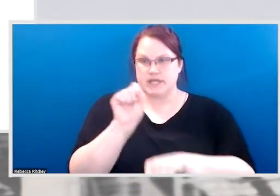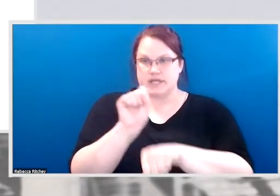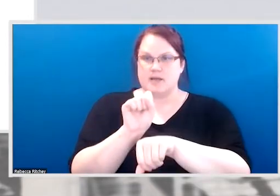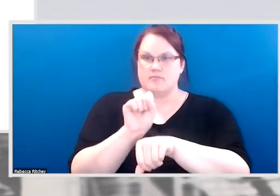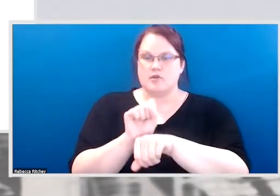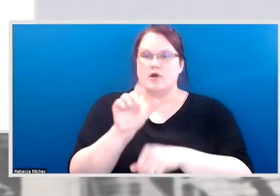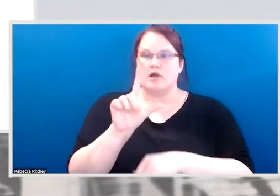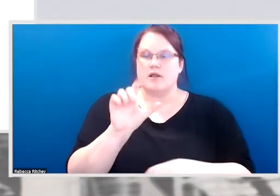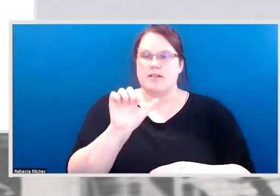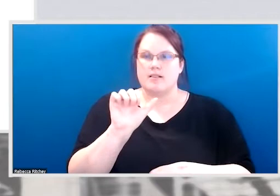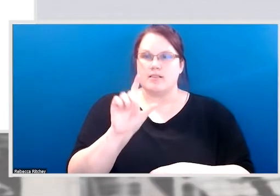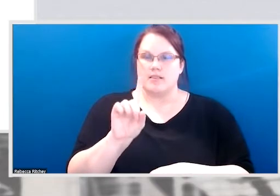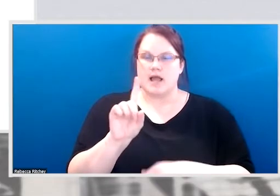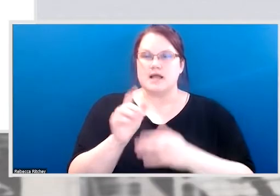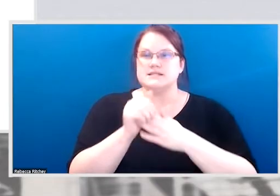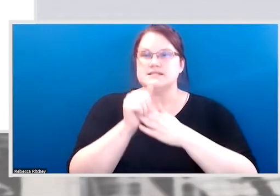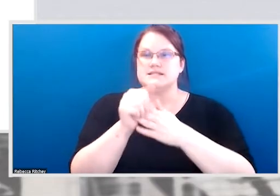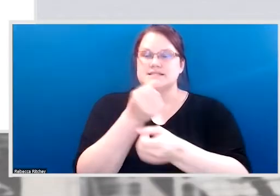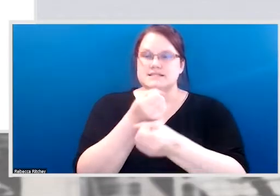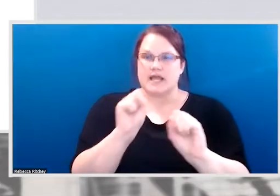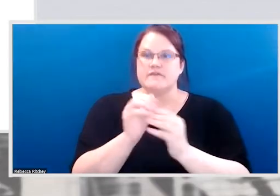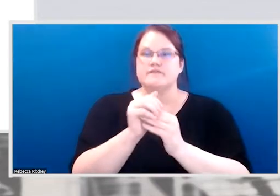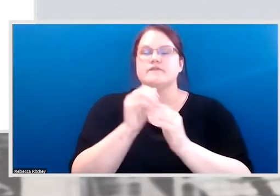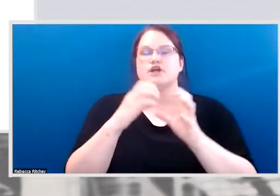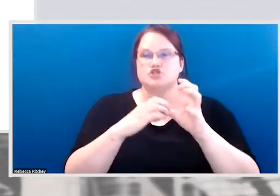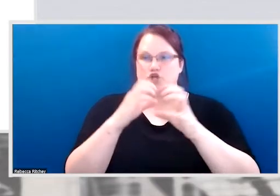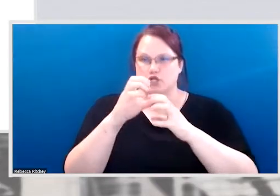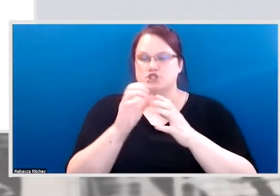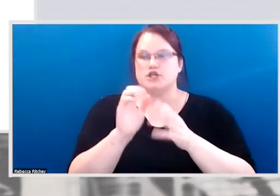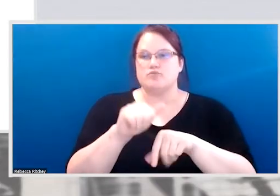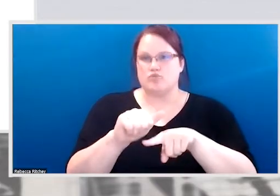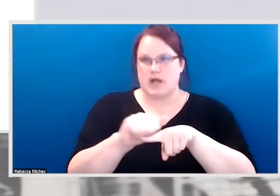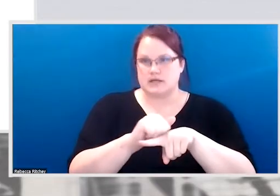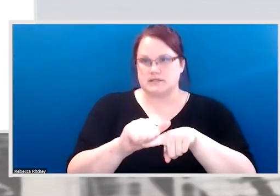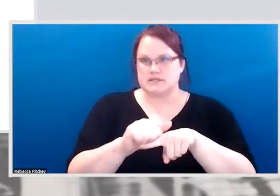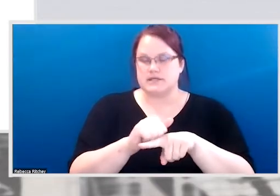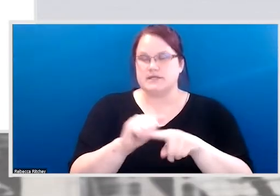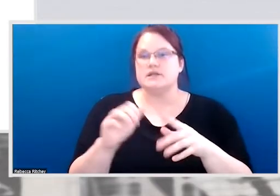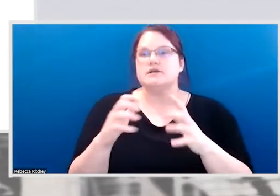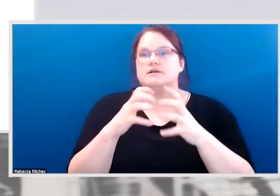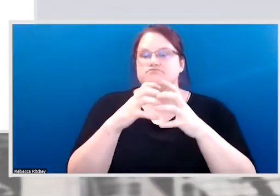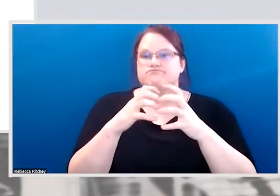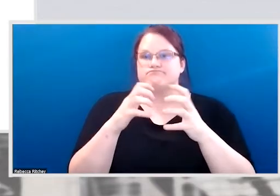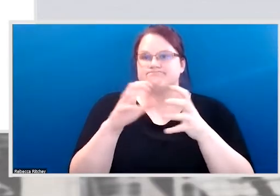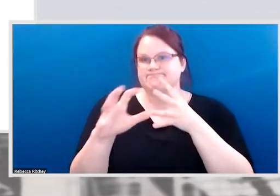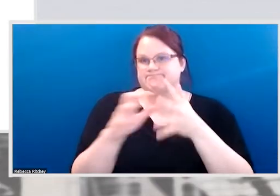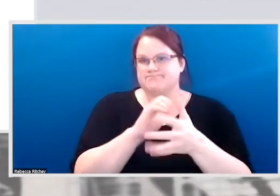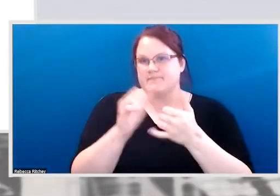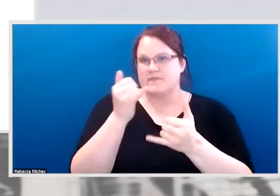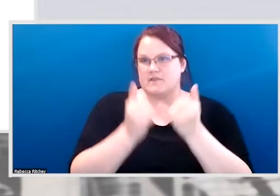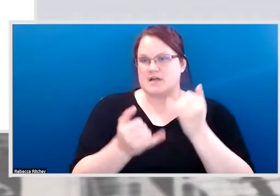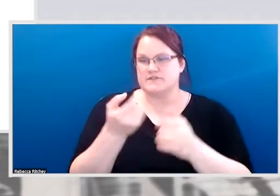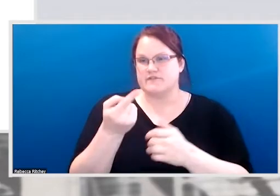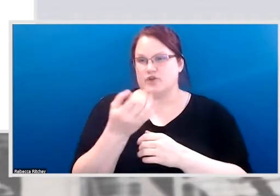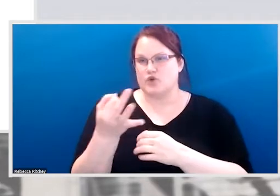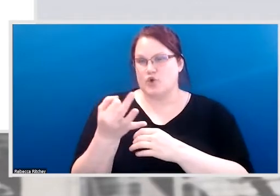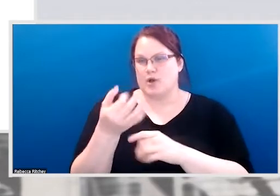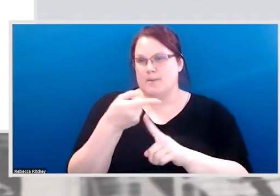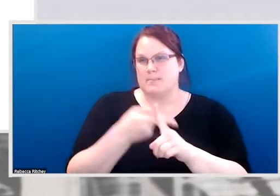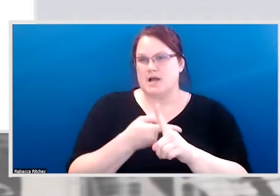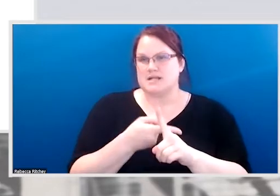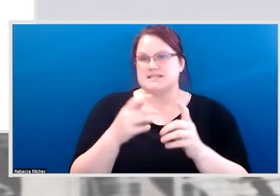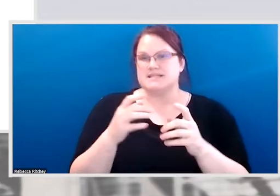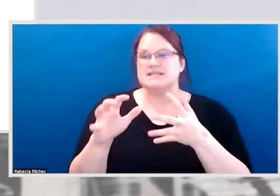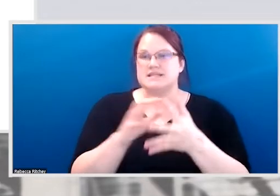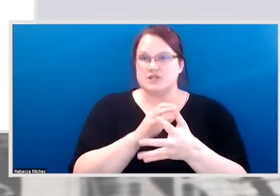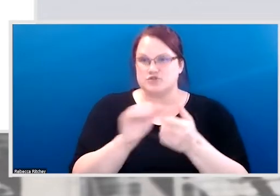lead-safe construction practices. Another initiative, deconstruction, has been in the works for the last few months. Deconstruction is a